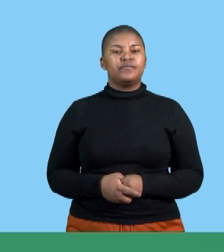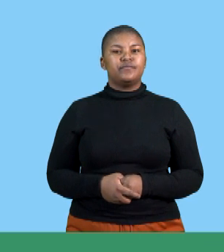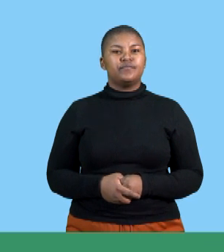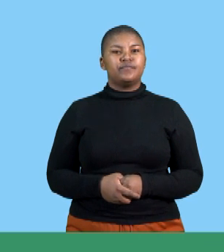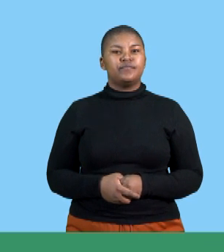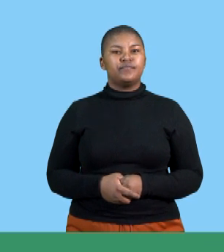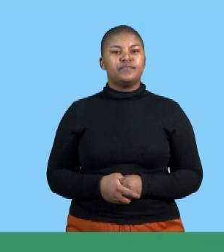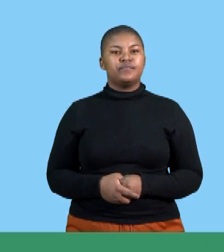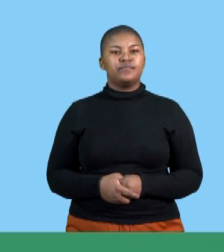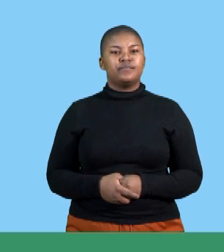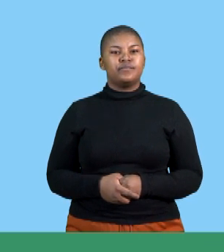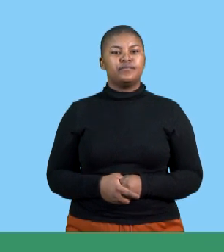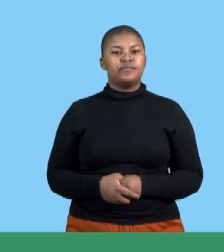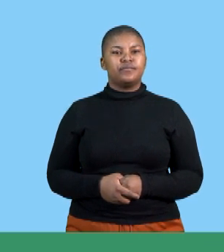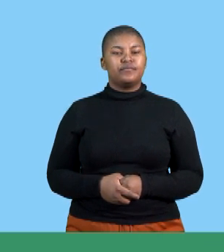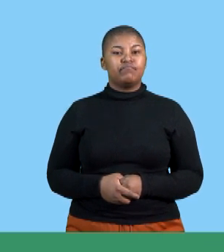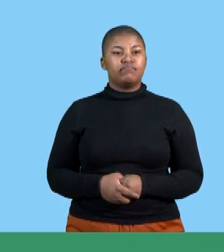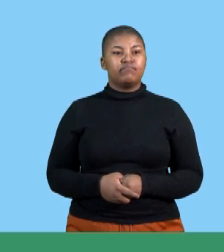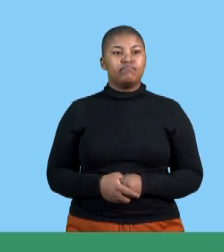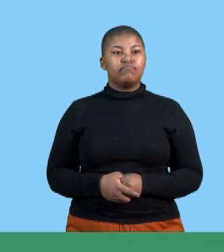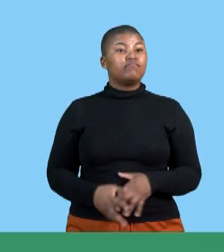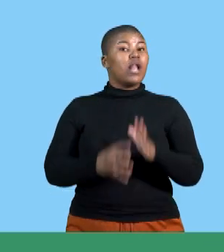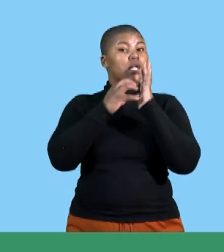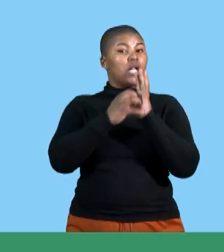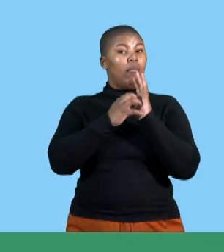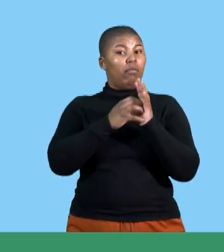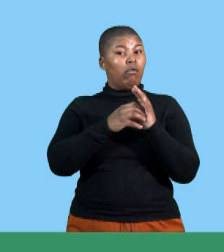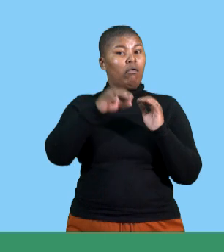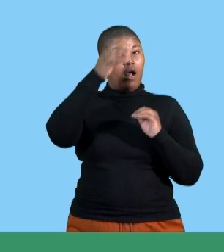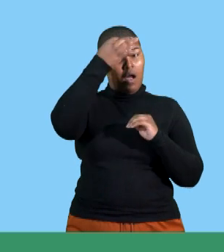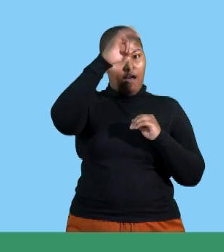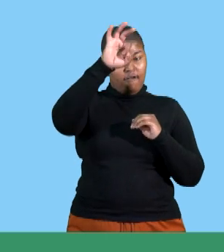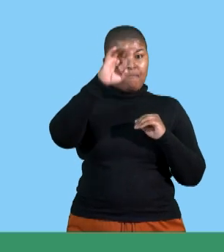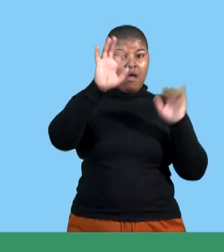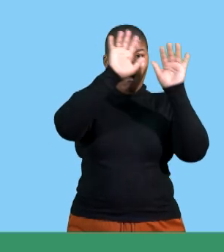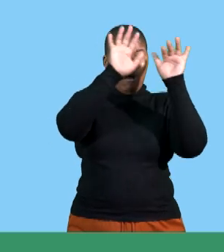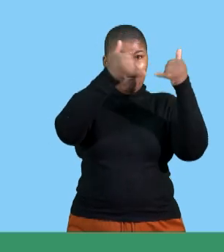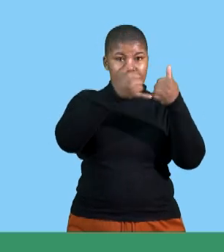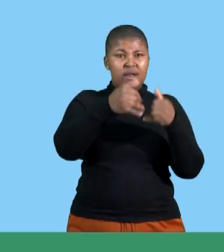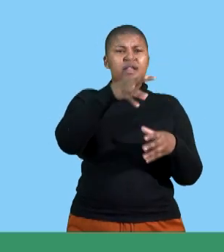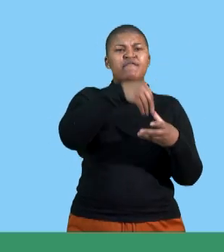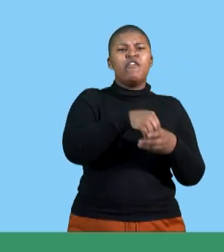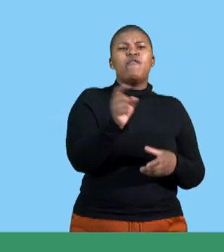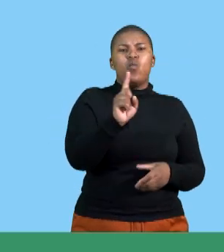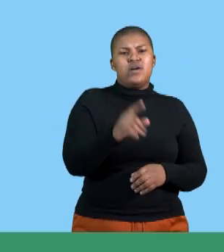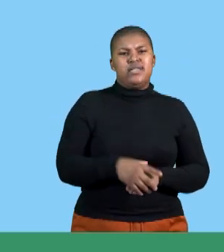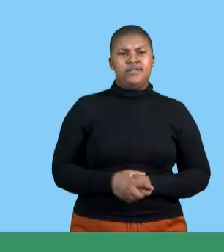have here in examples of state-owned companies in South Africa, it includes